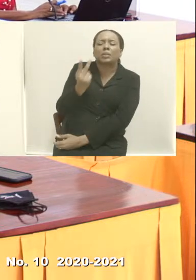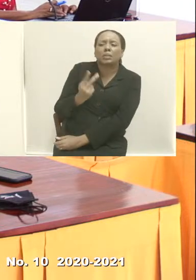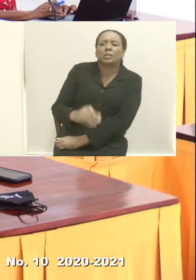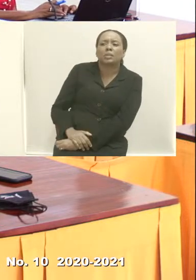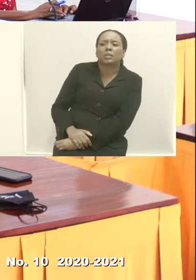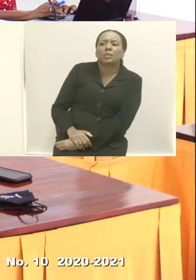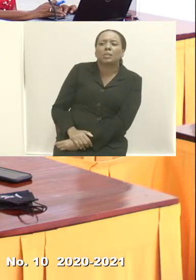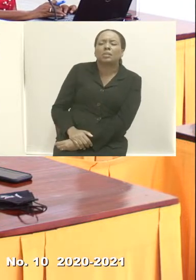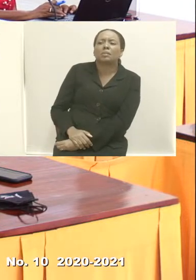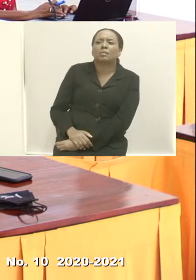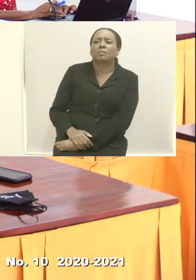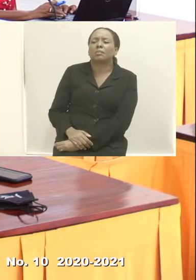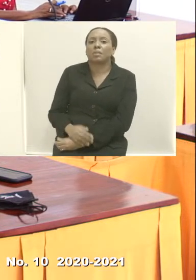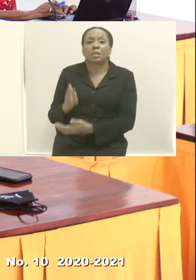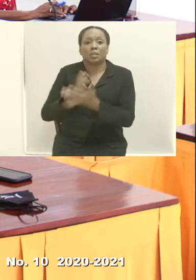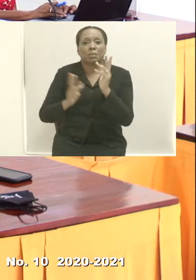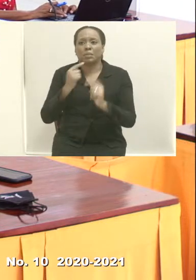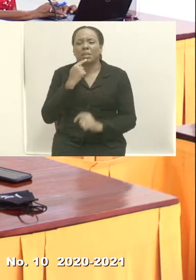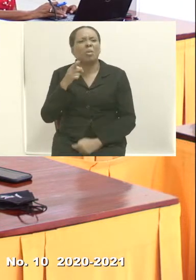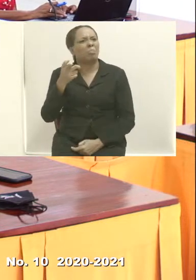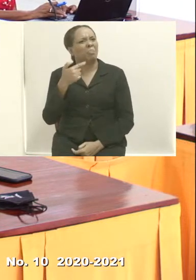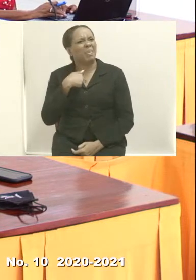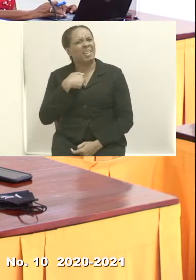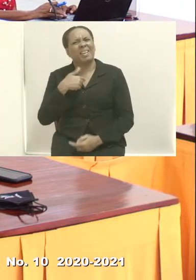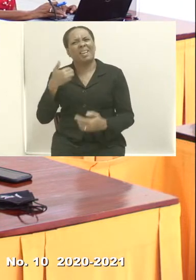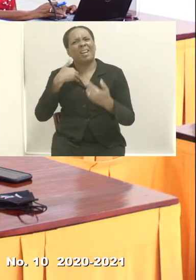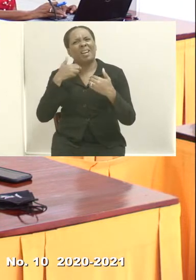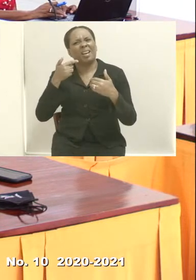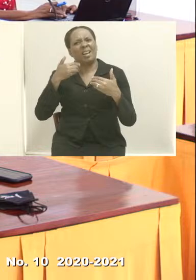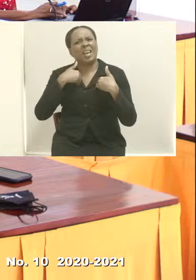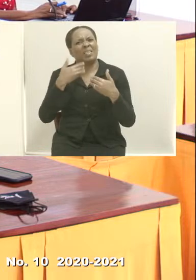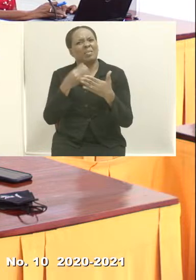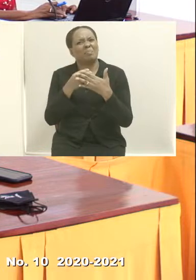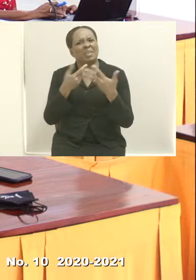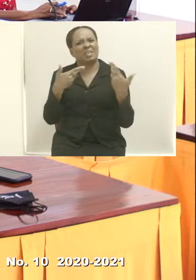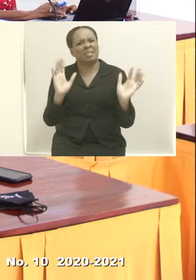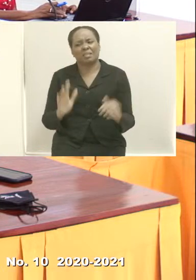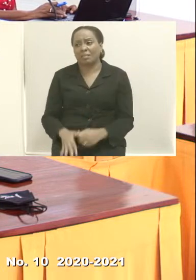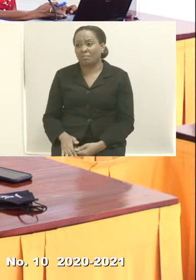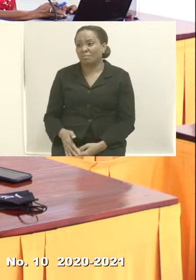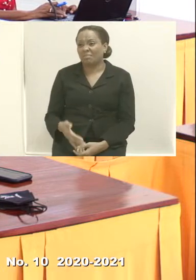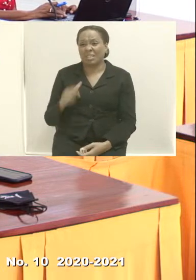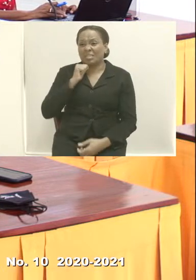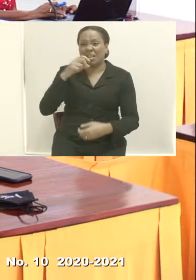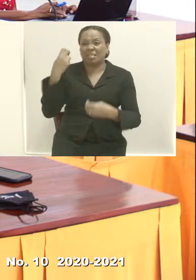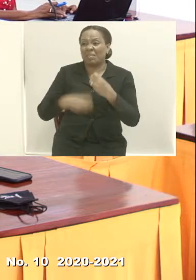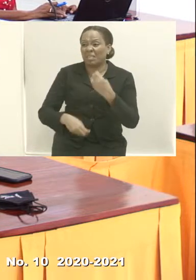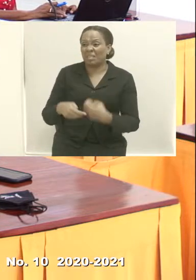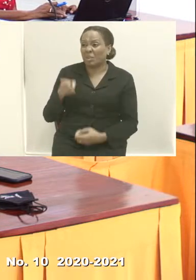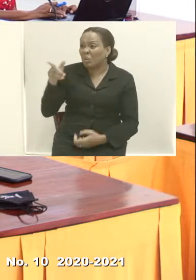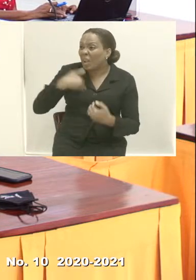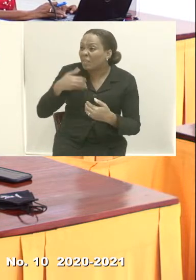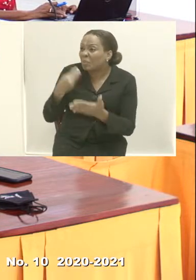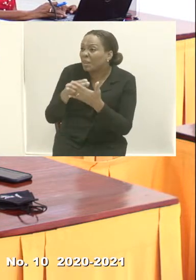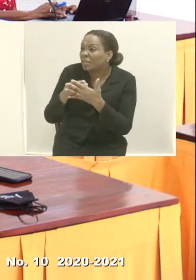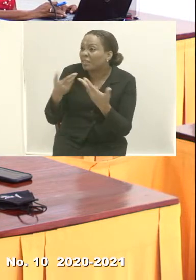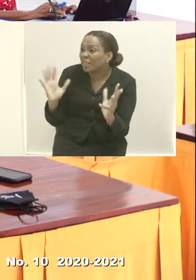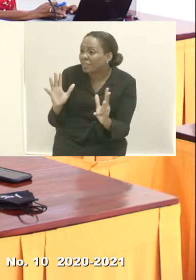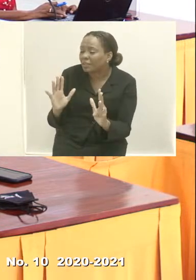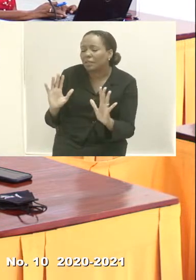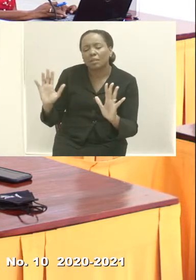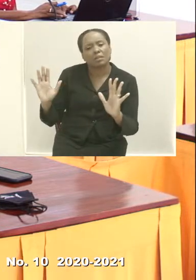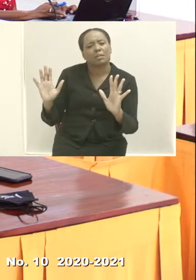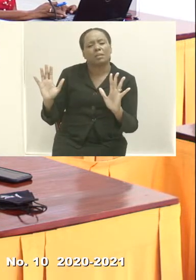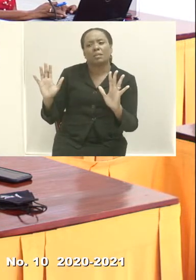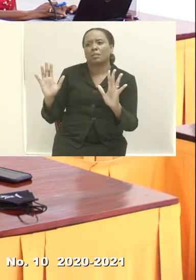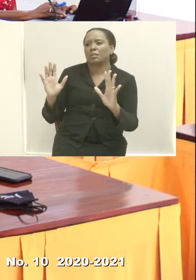got, or it wasn't so difficult, I got my money, what about you? And then they then come into the system after that. The other challenge